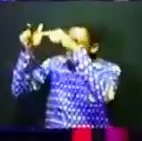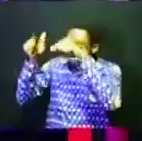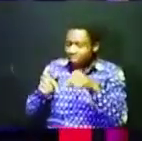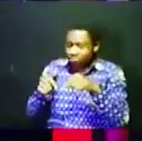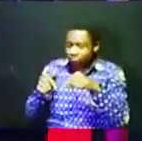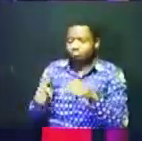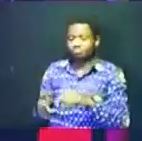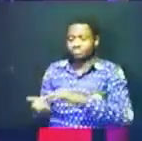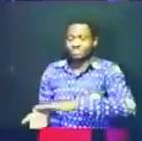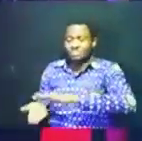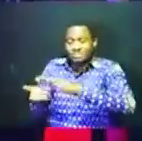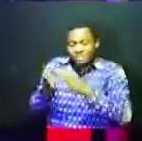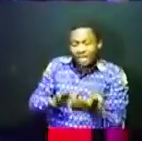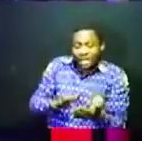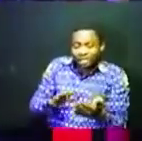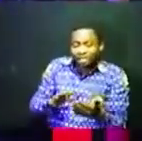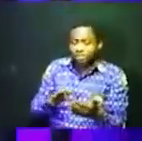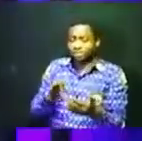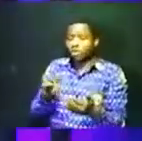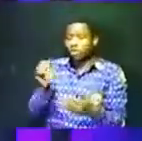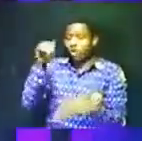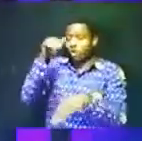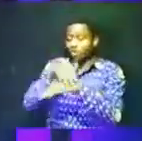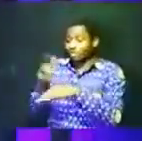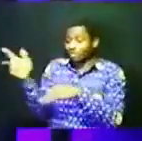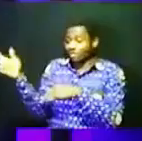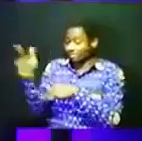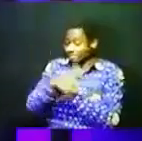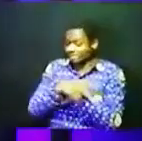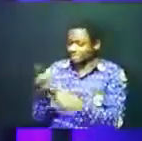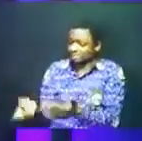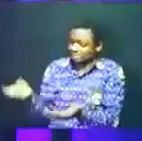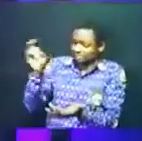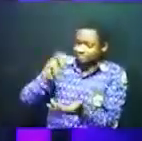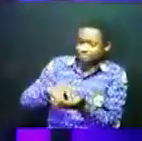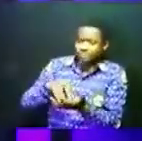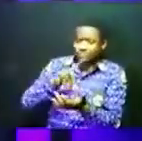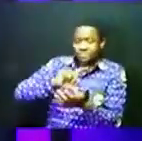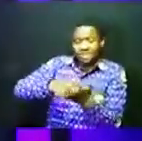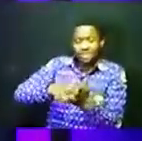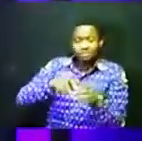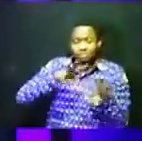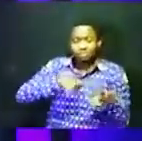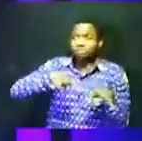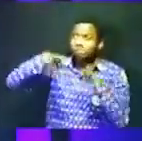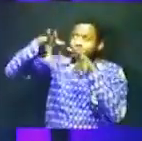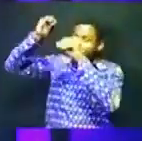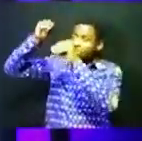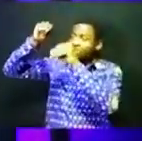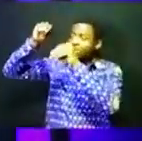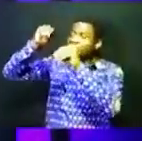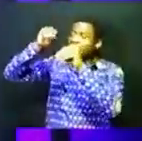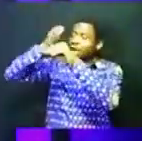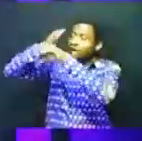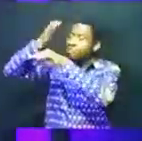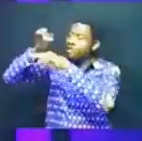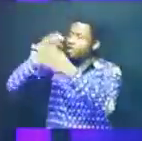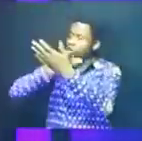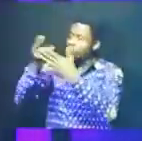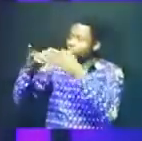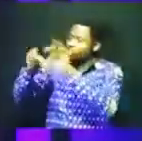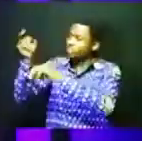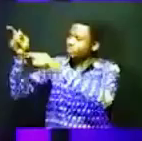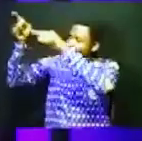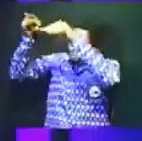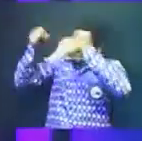He was raised from the dead on the third day. He ascended into heaven, and from heaven came the Holy Spirit. This is a